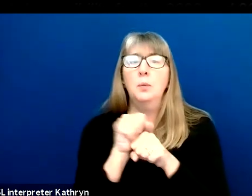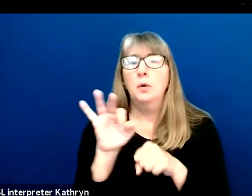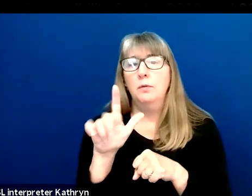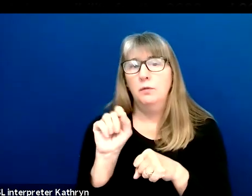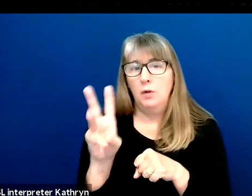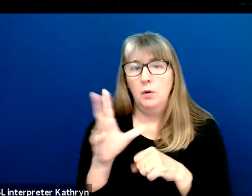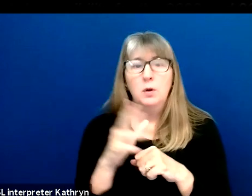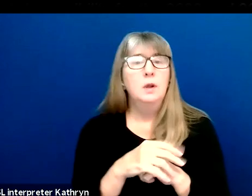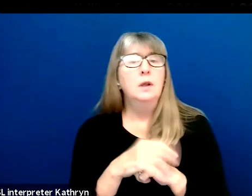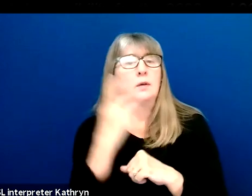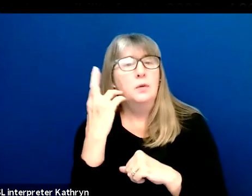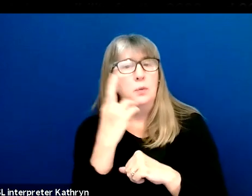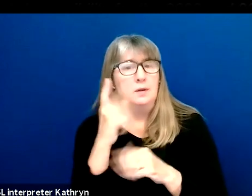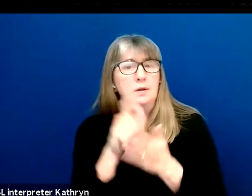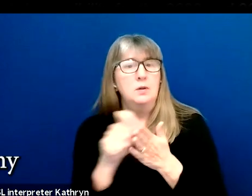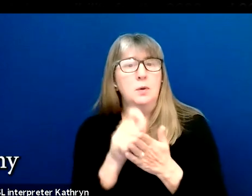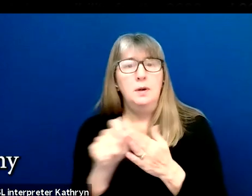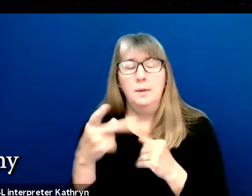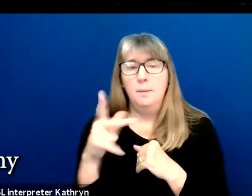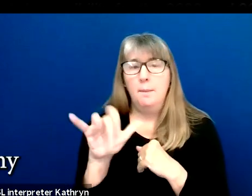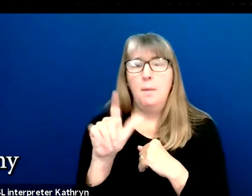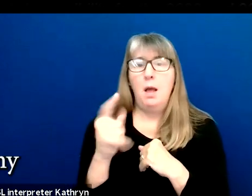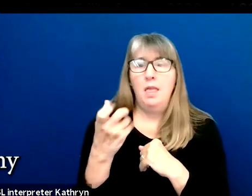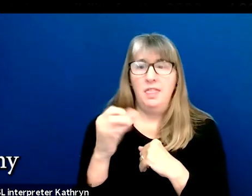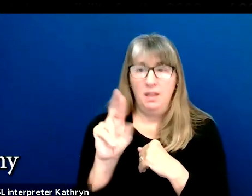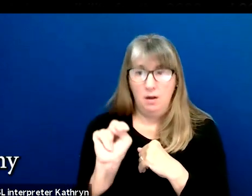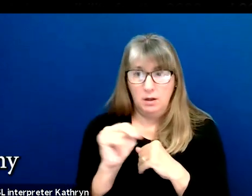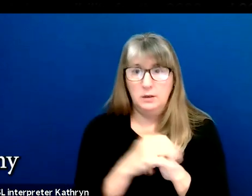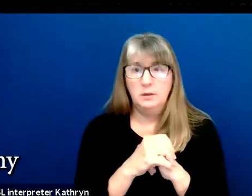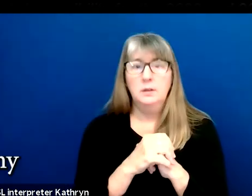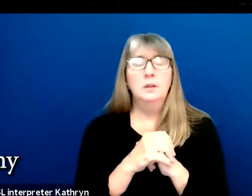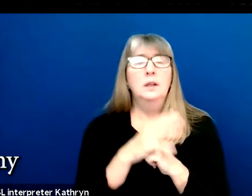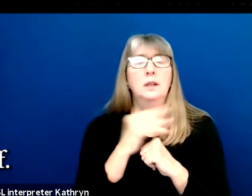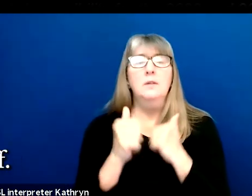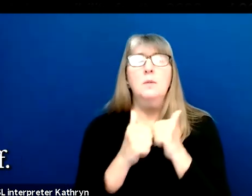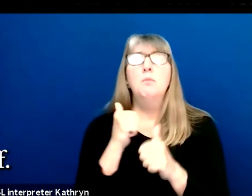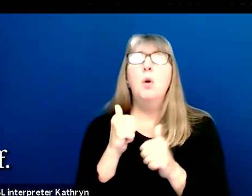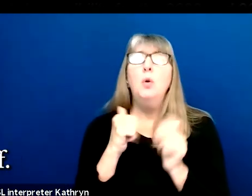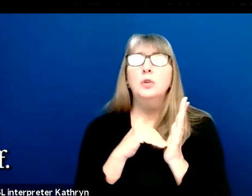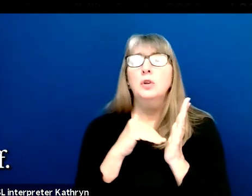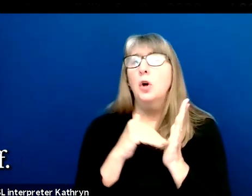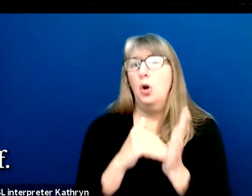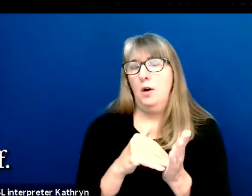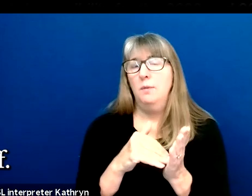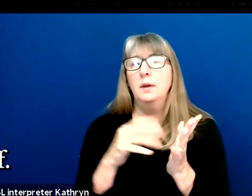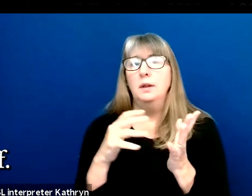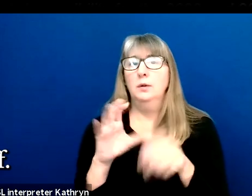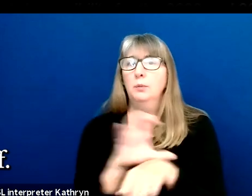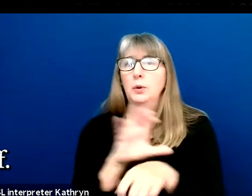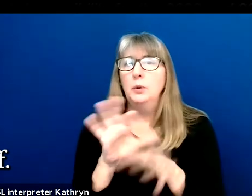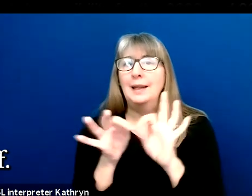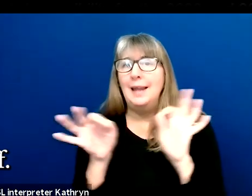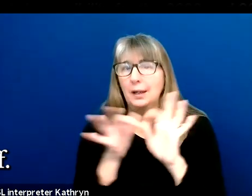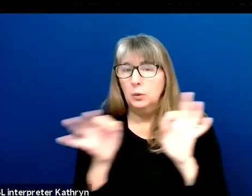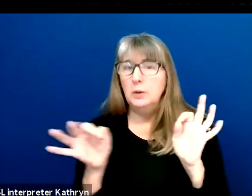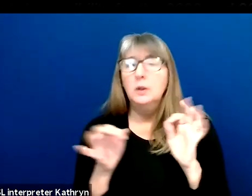be run from Python scripts and interpreters. Python is the most common programming language in the astronomy community. So it's important to be